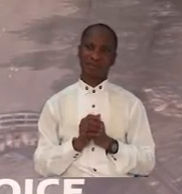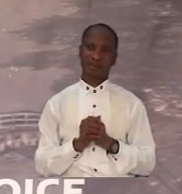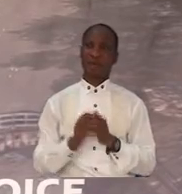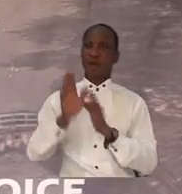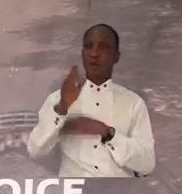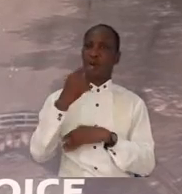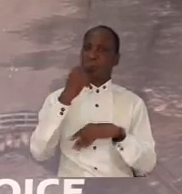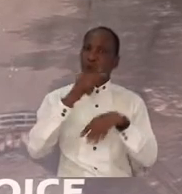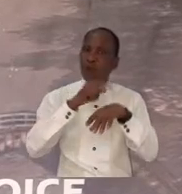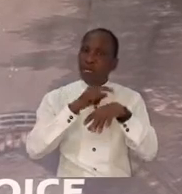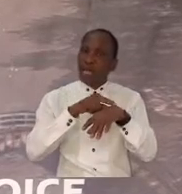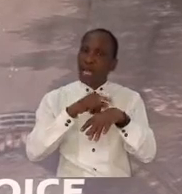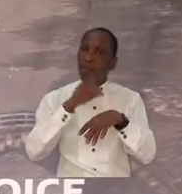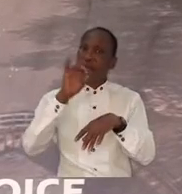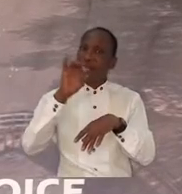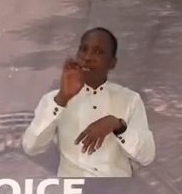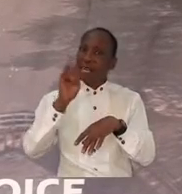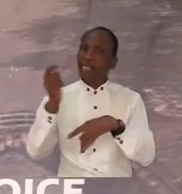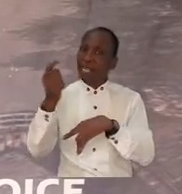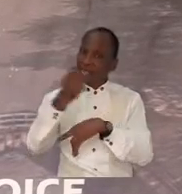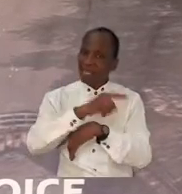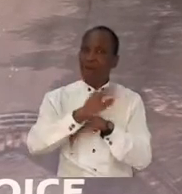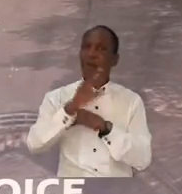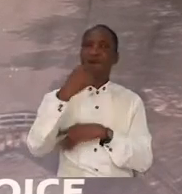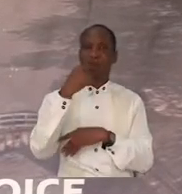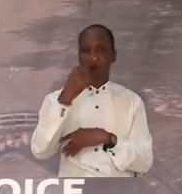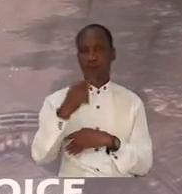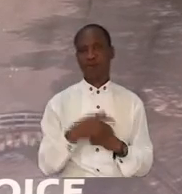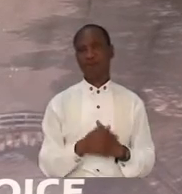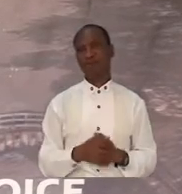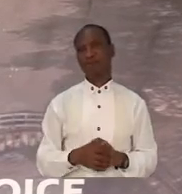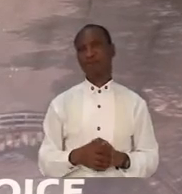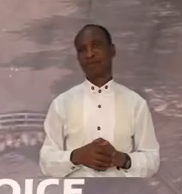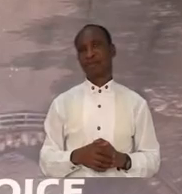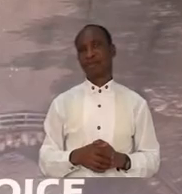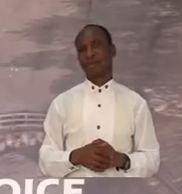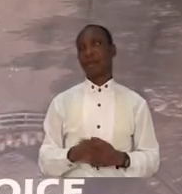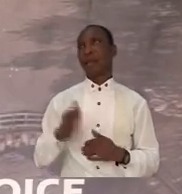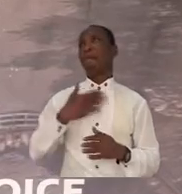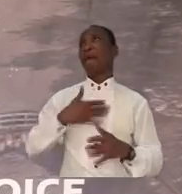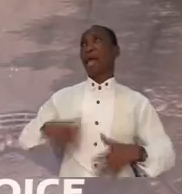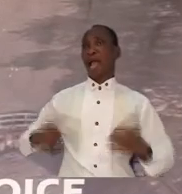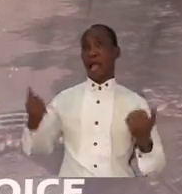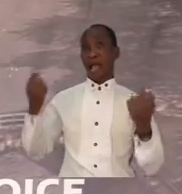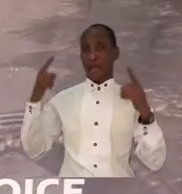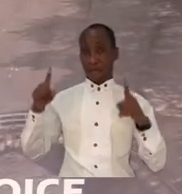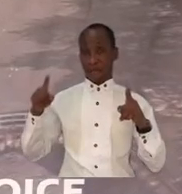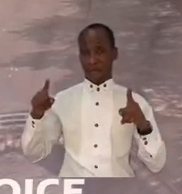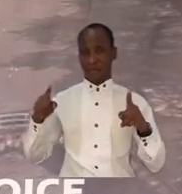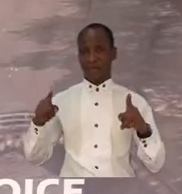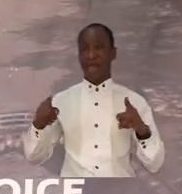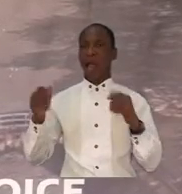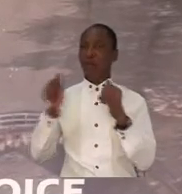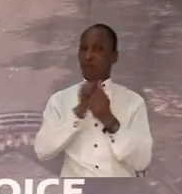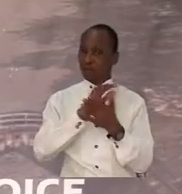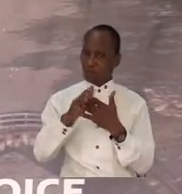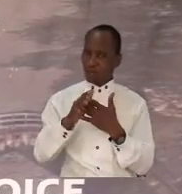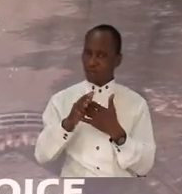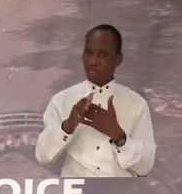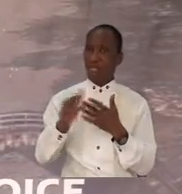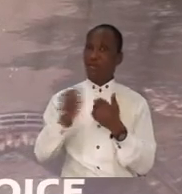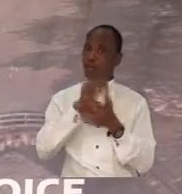this idea, and yes, when you're the Egypt for no sope, Sir Pharaoh Po, on Po, or Papa Israel for instance, Mumfianco.